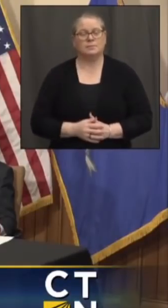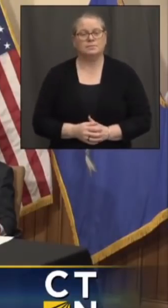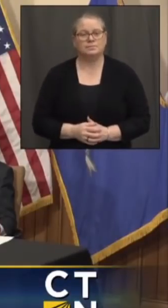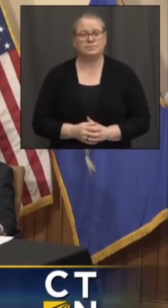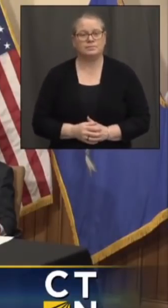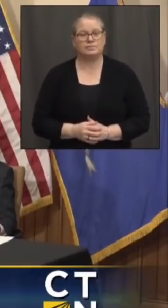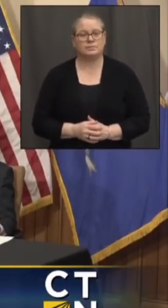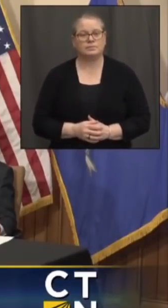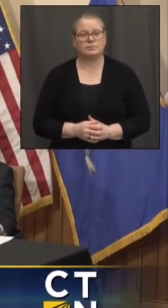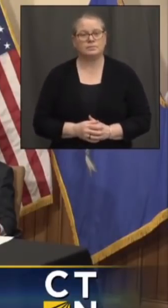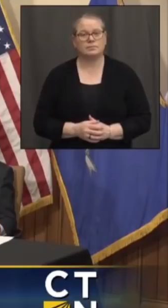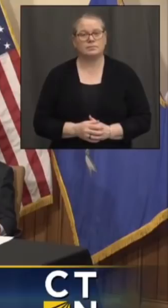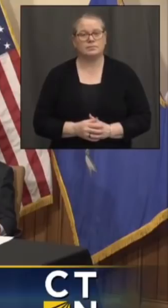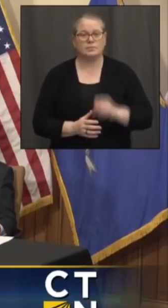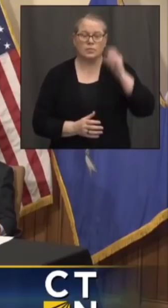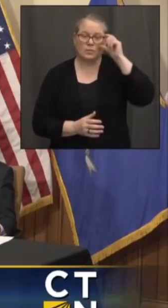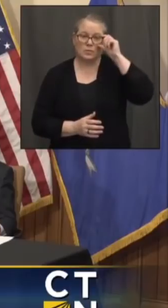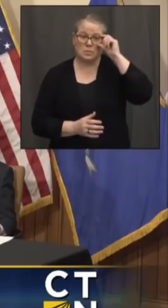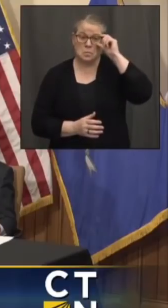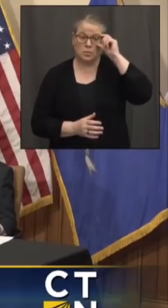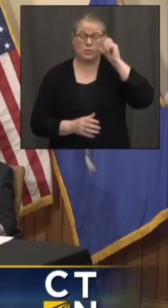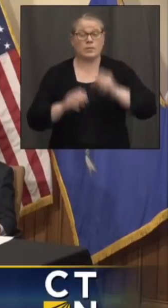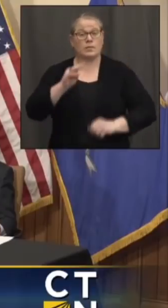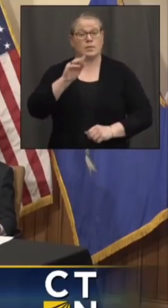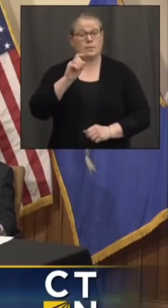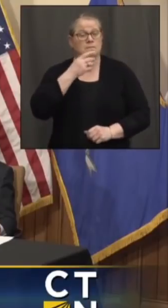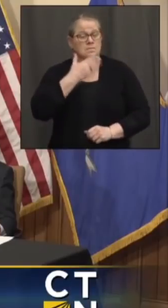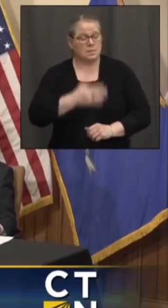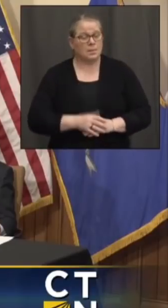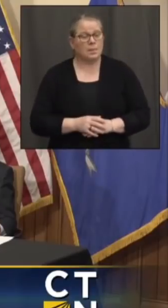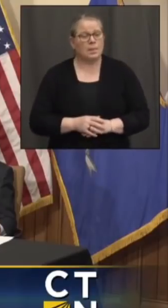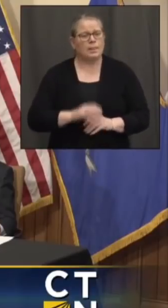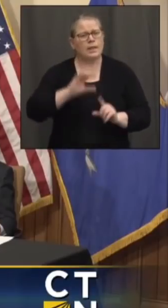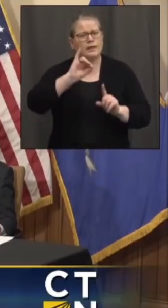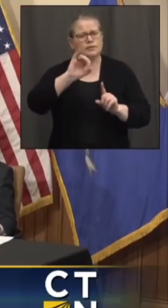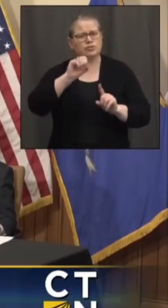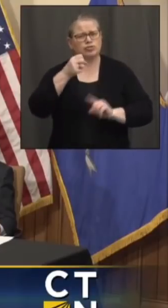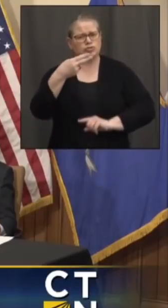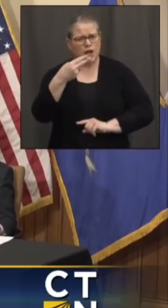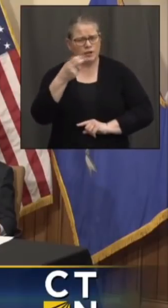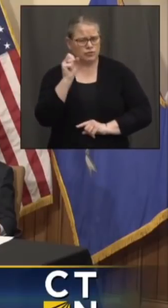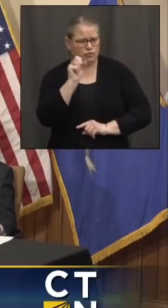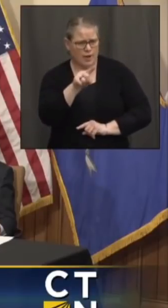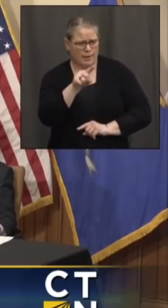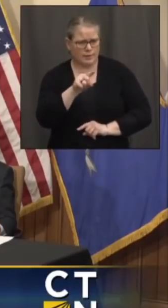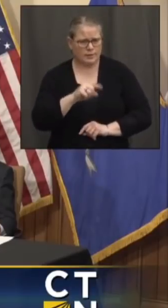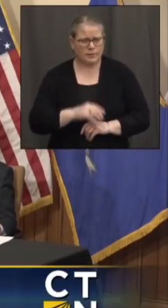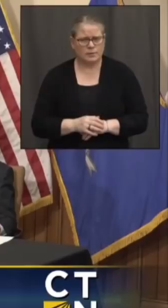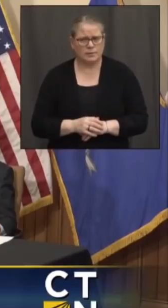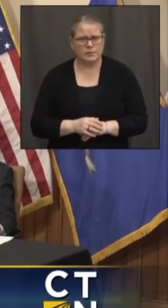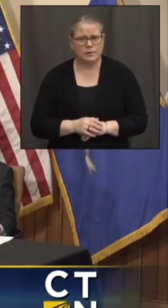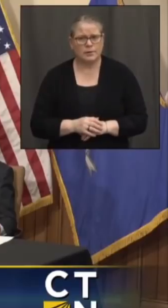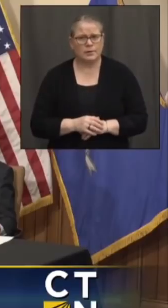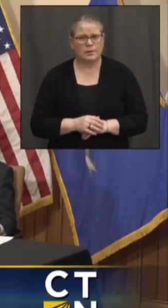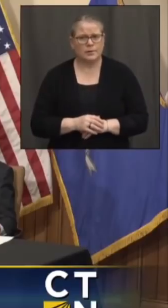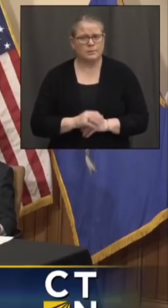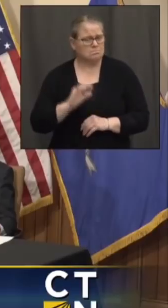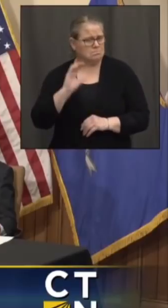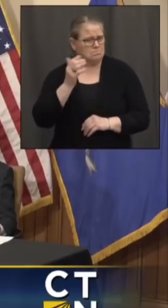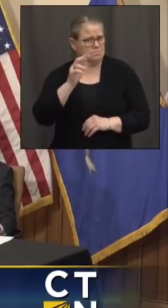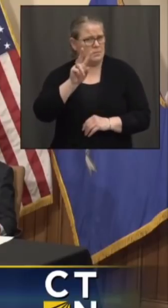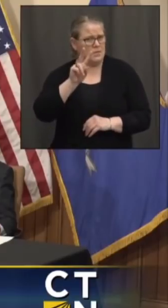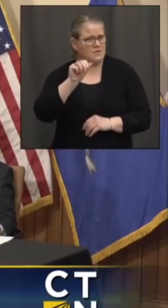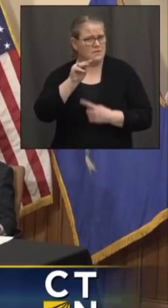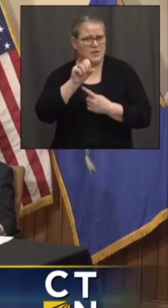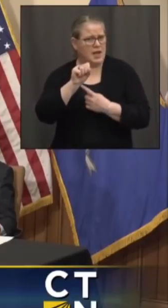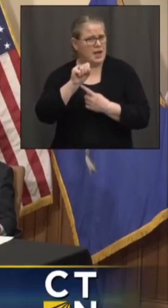Thanks, Max. Can I ask Josh, it seems like the VAMS you're not planning to